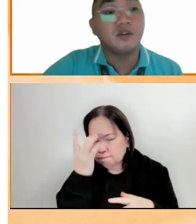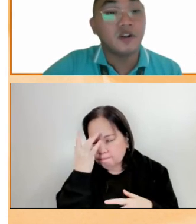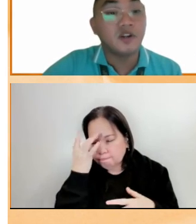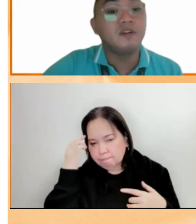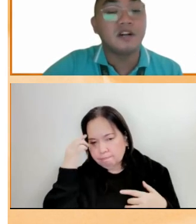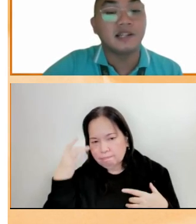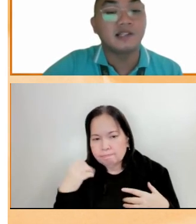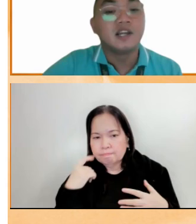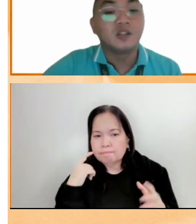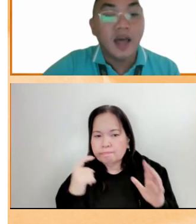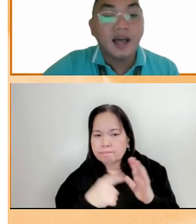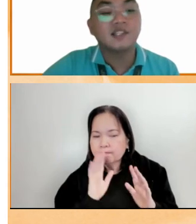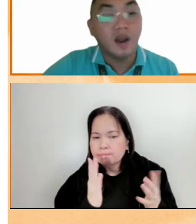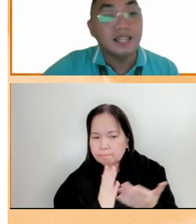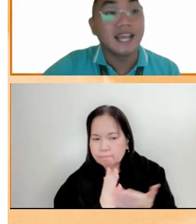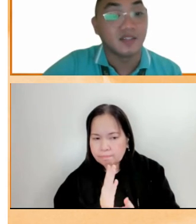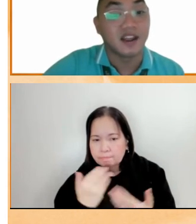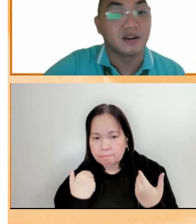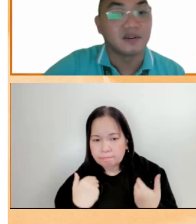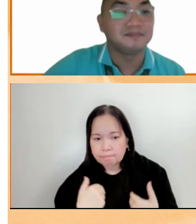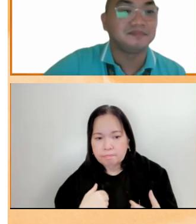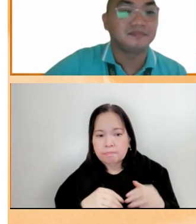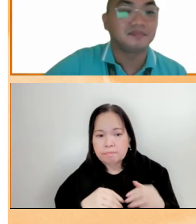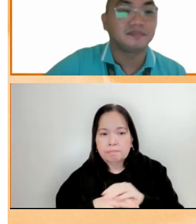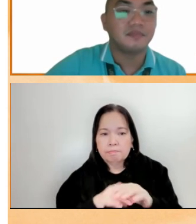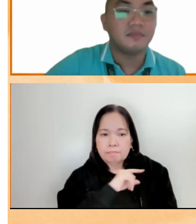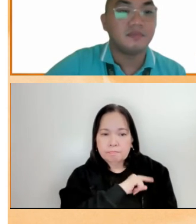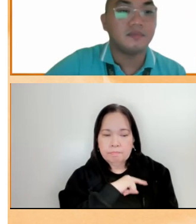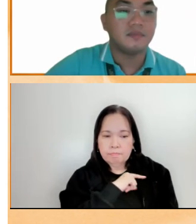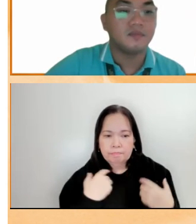cognizant of their human rights to access quality health care.